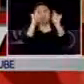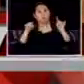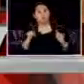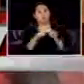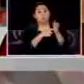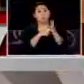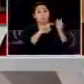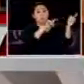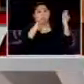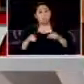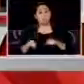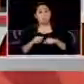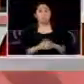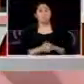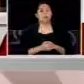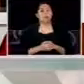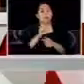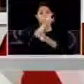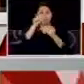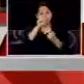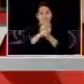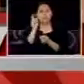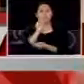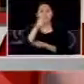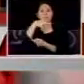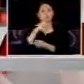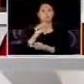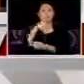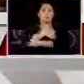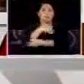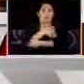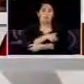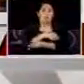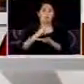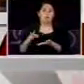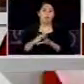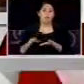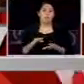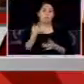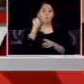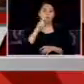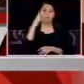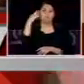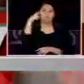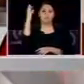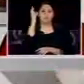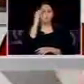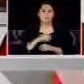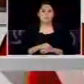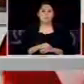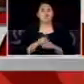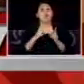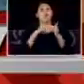particular bank accounts in PS Bank, which the Chief Justice allegedly has. For its part, the defense